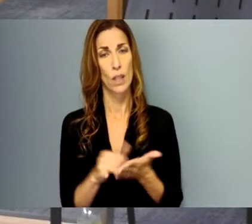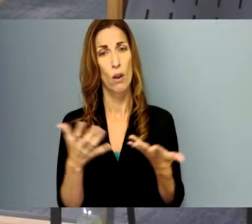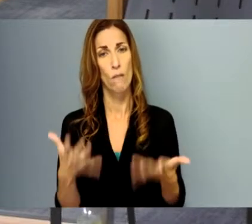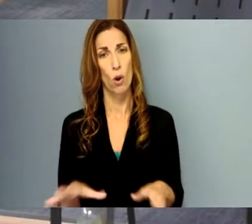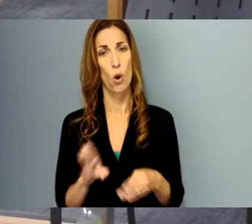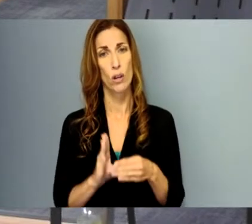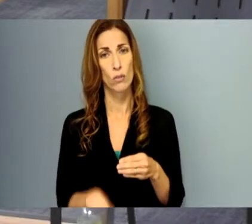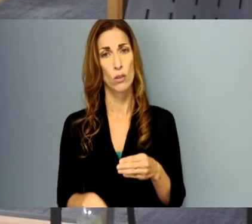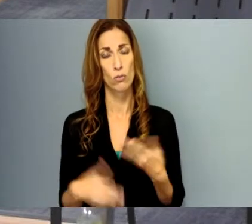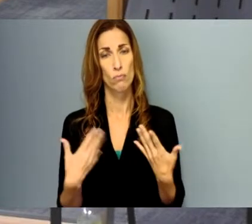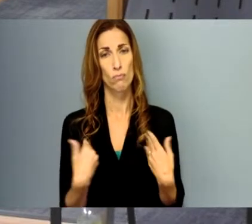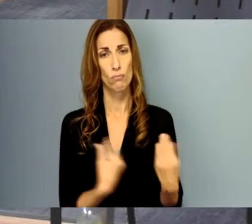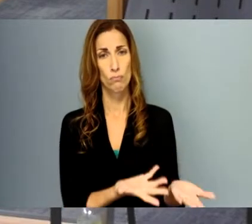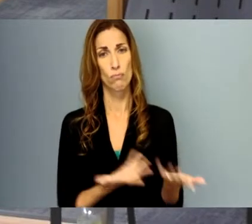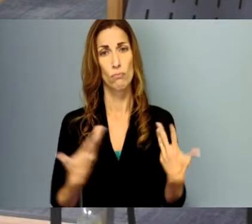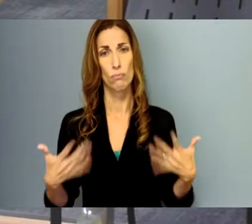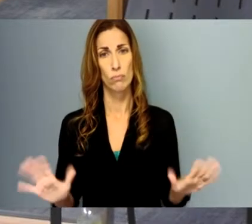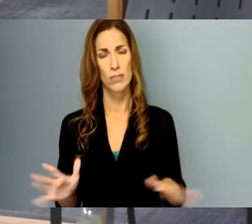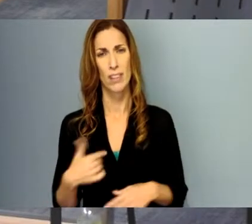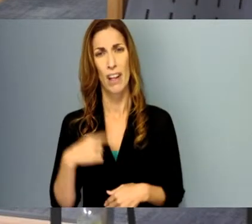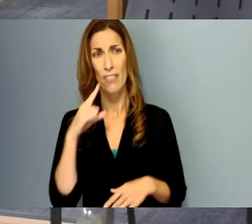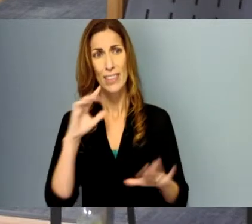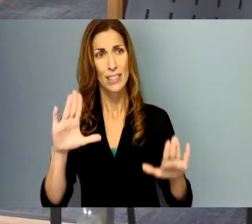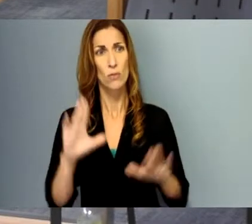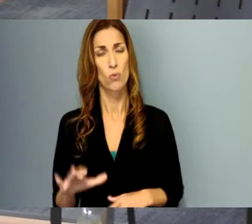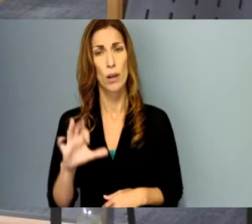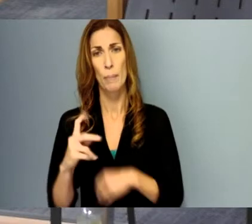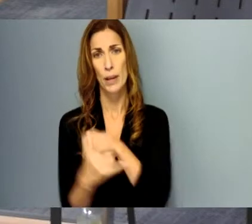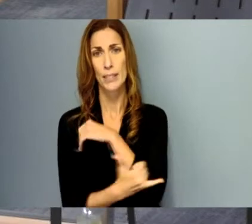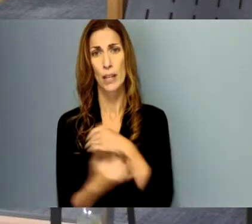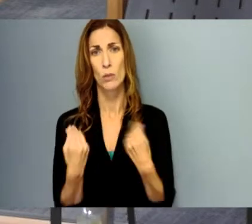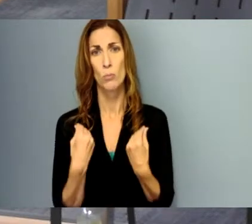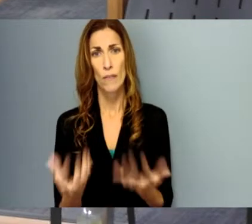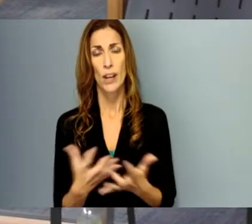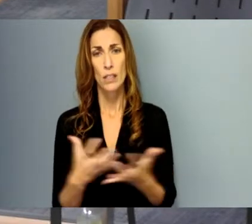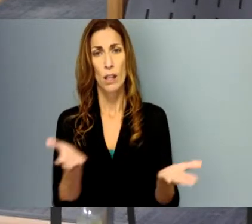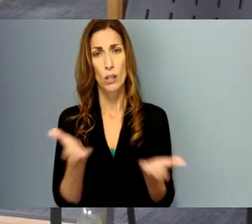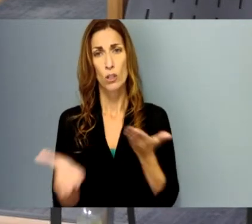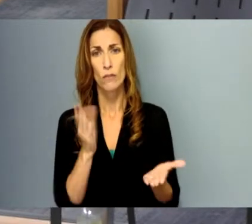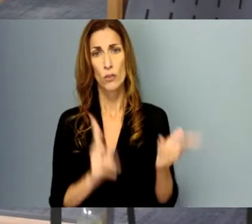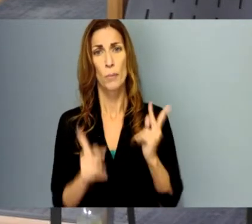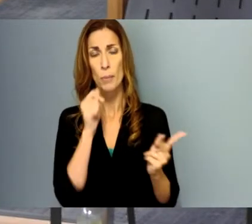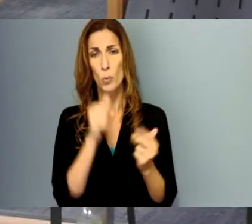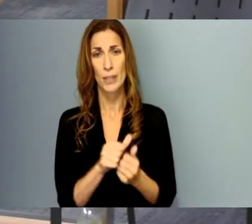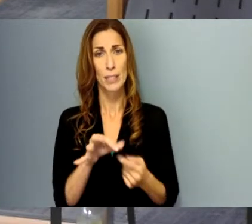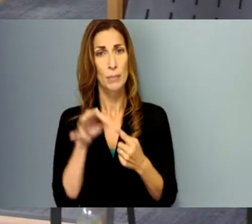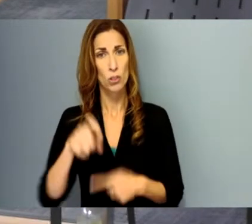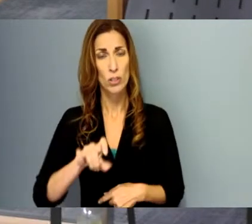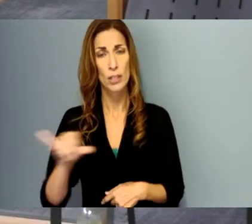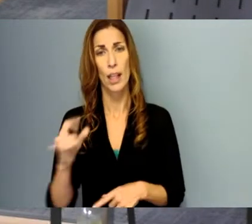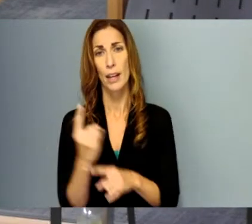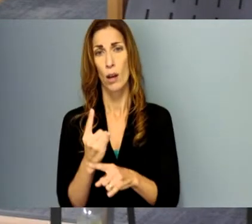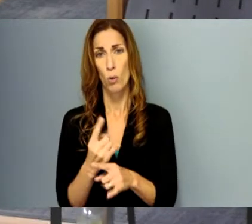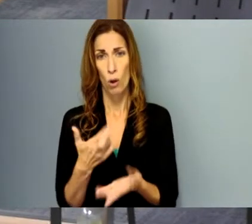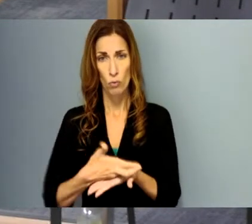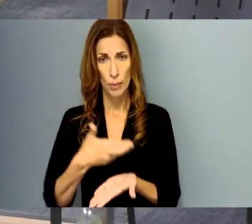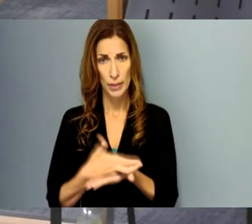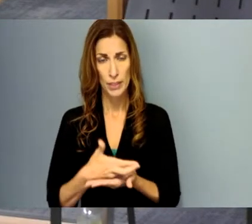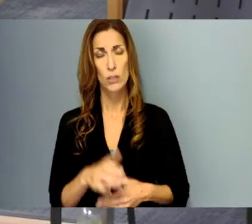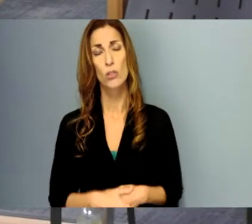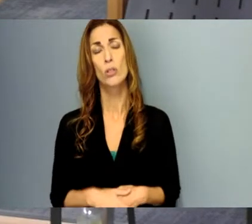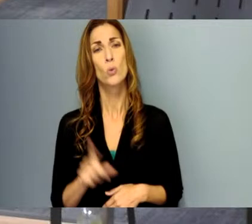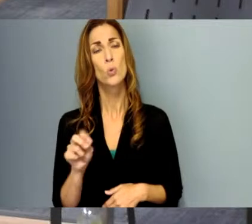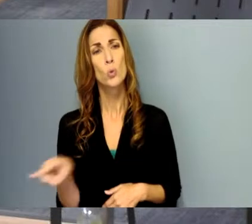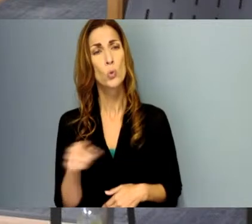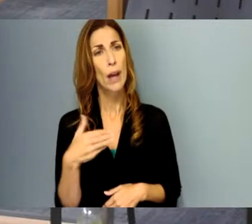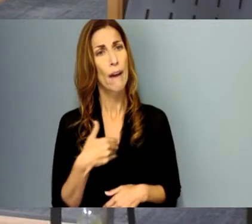been rendered? I think it's great that Bucks County provides a lot of services for people with special needs, such as alcohol rehabilitation. Do you